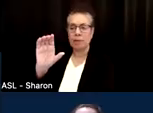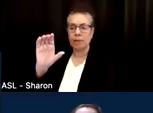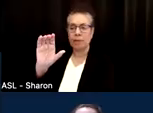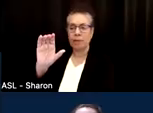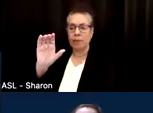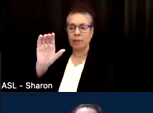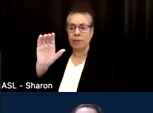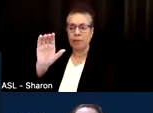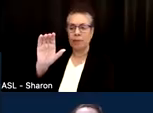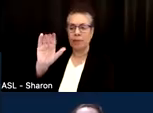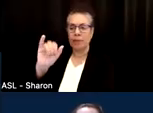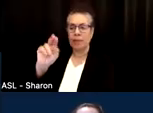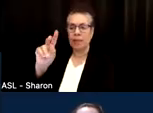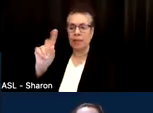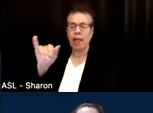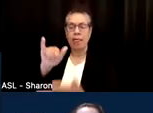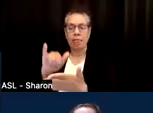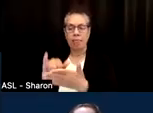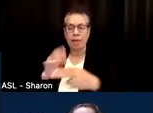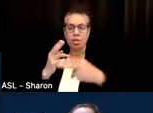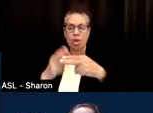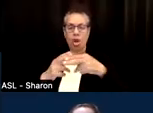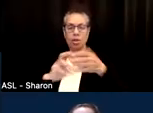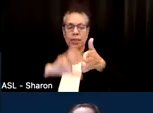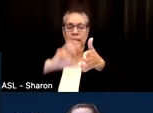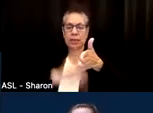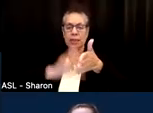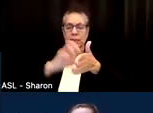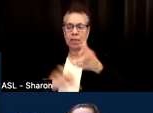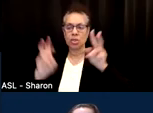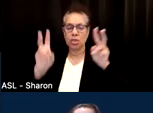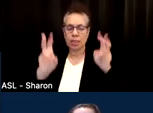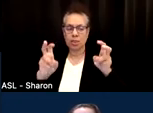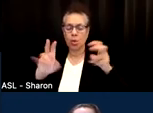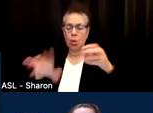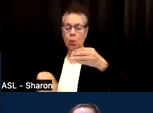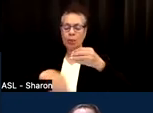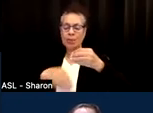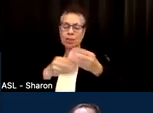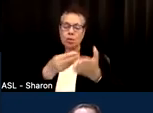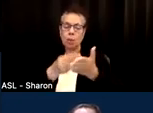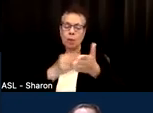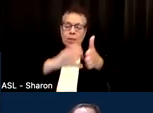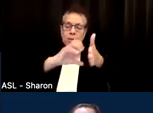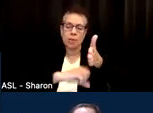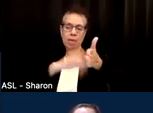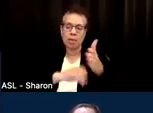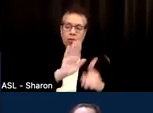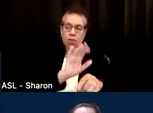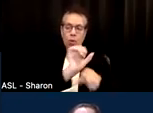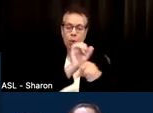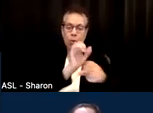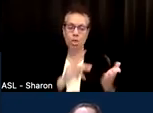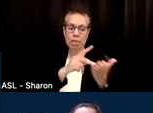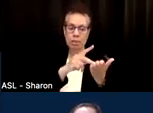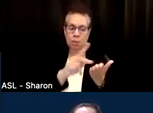the AGO office, fall under a deduction issue where additional money is being deducted from a worker's paycheck, which is